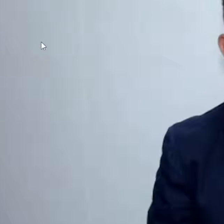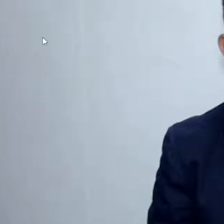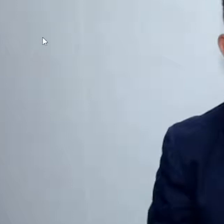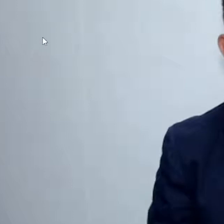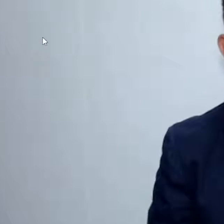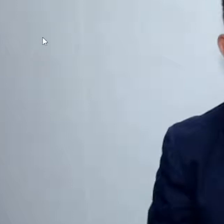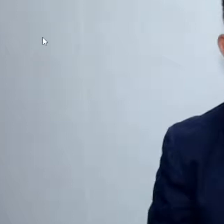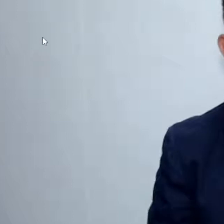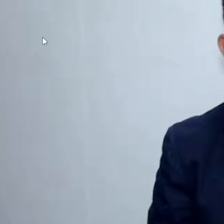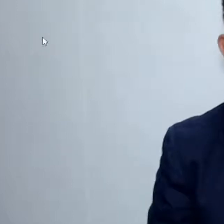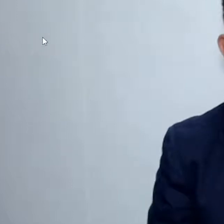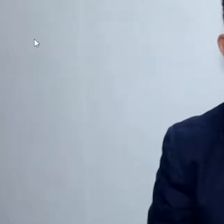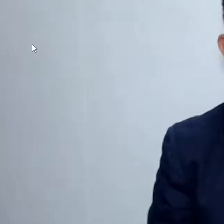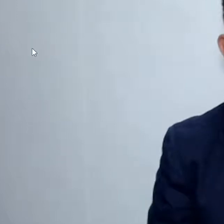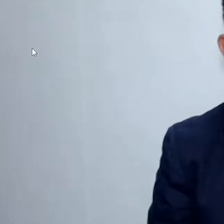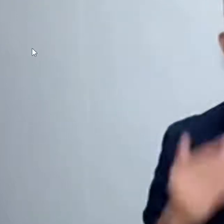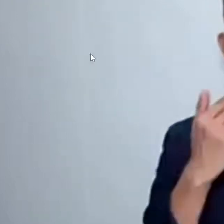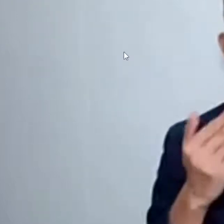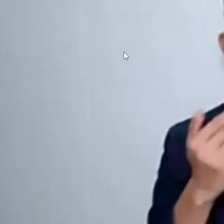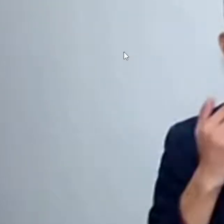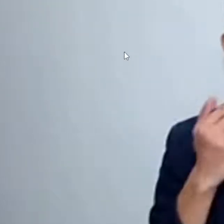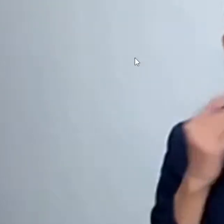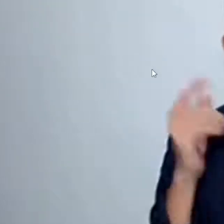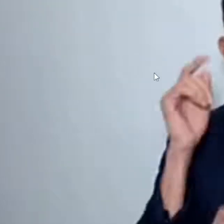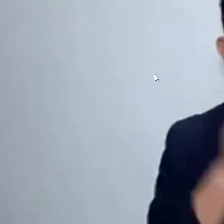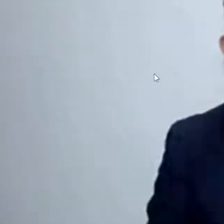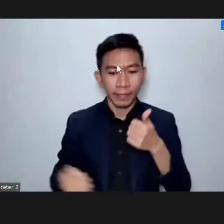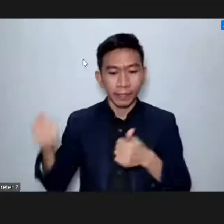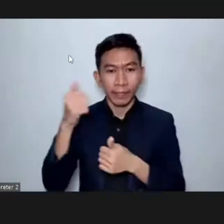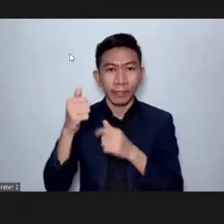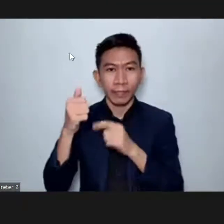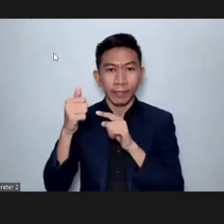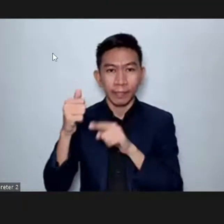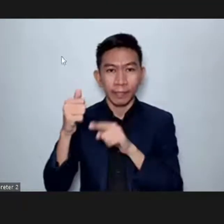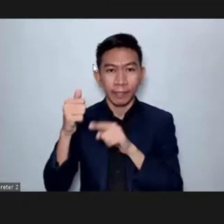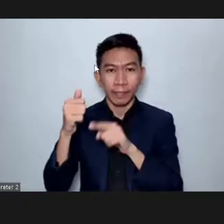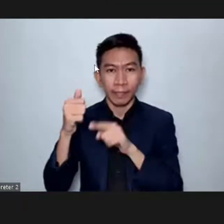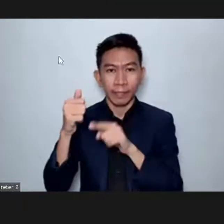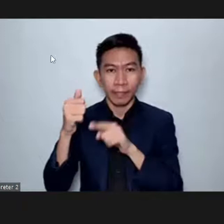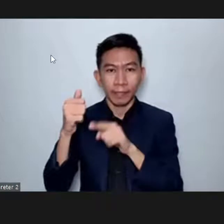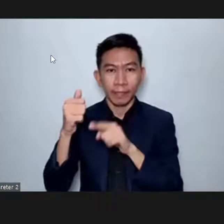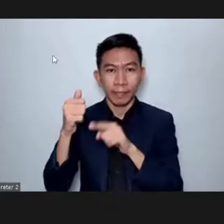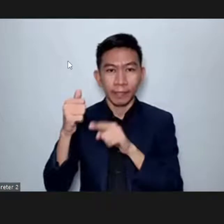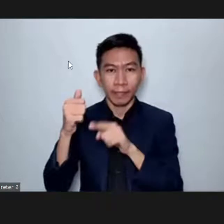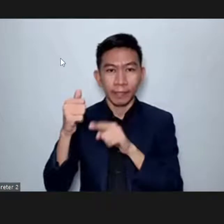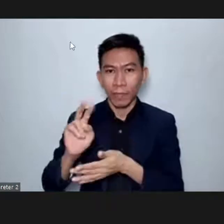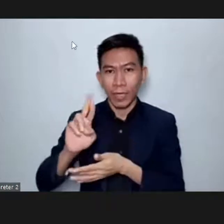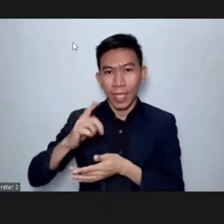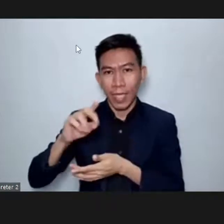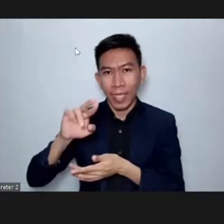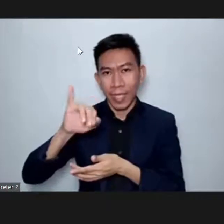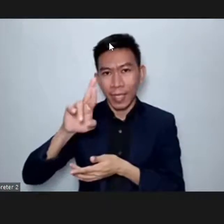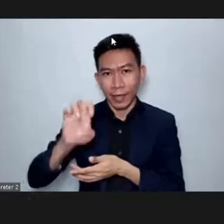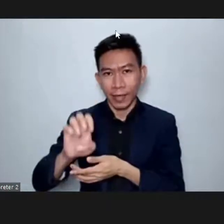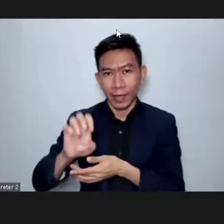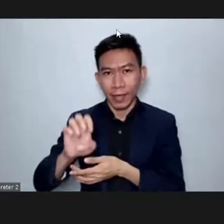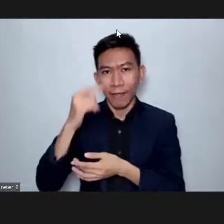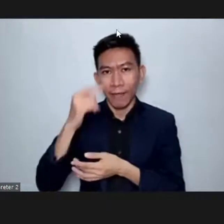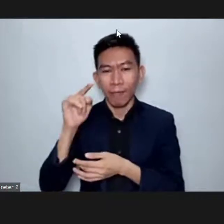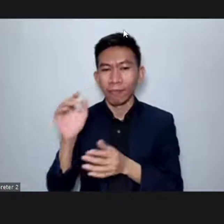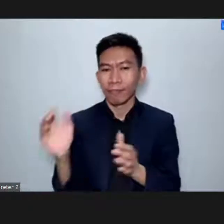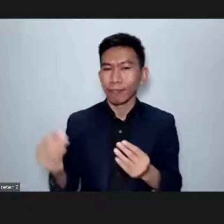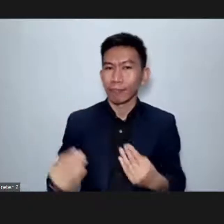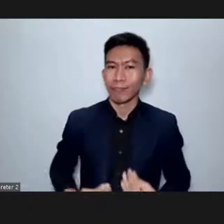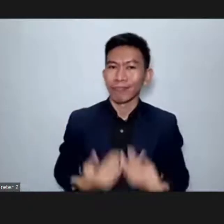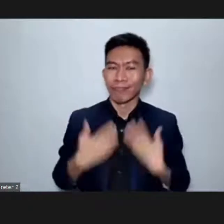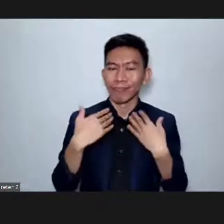Thank you very much, Yusek Berhere, for that very encouraging presentation on the NICA. It surely